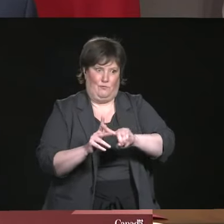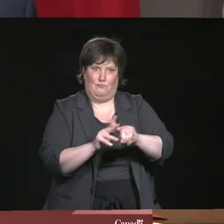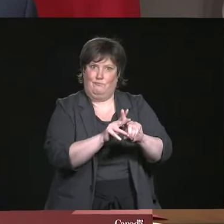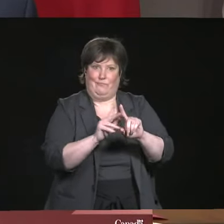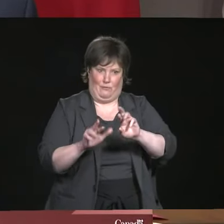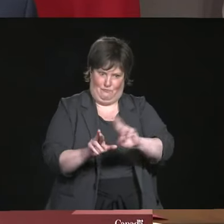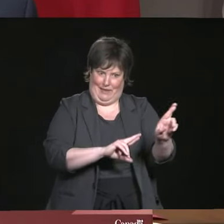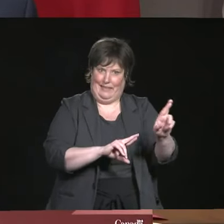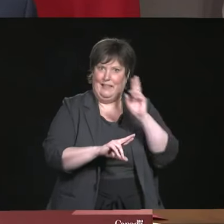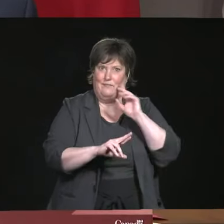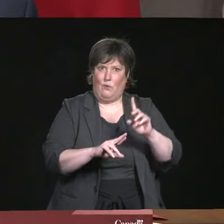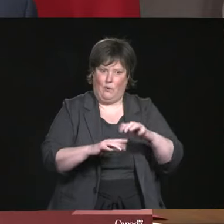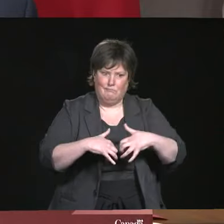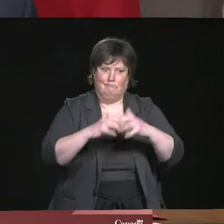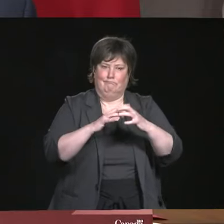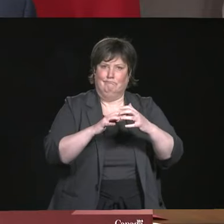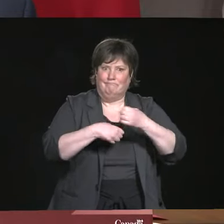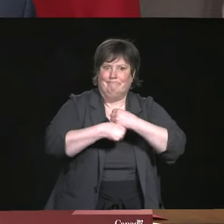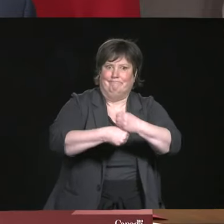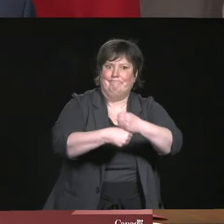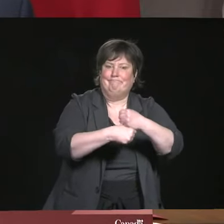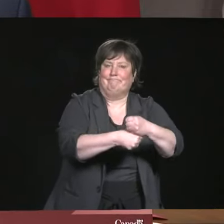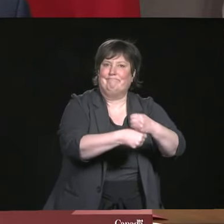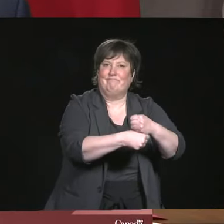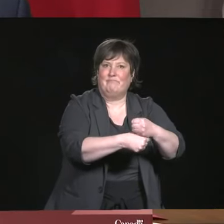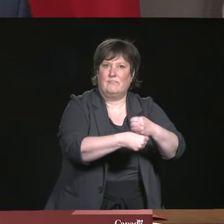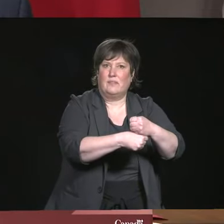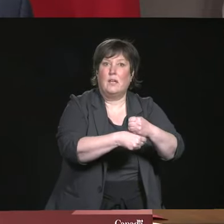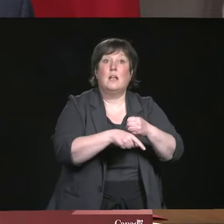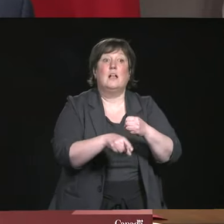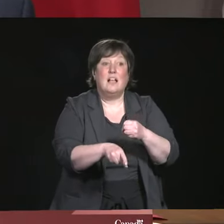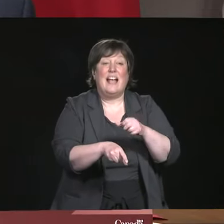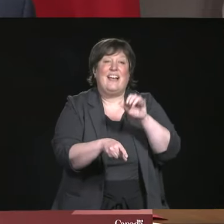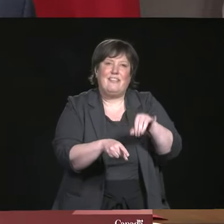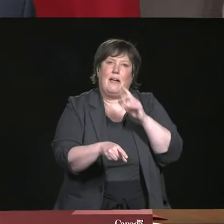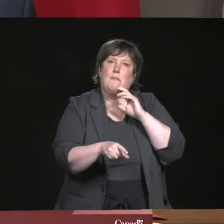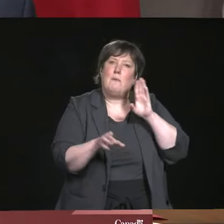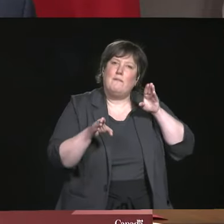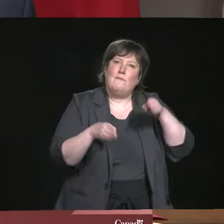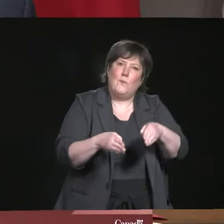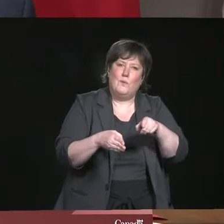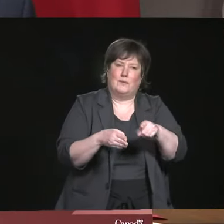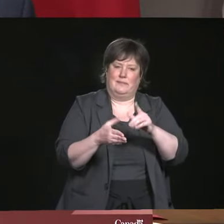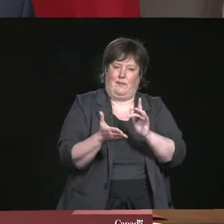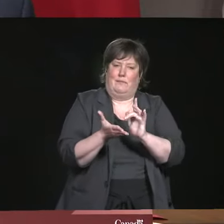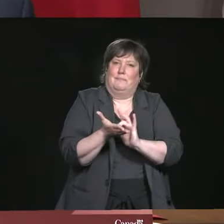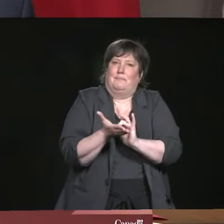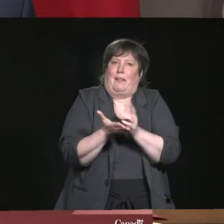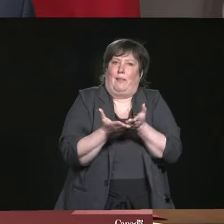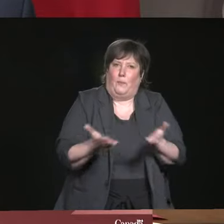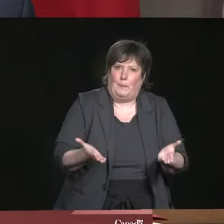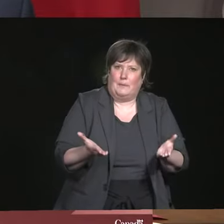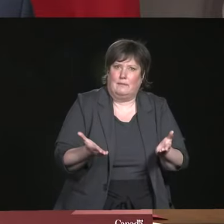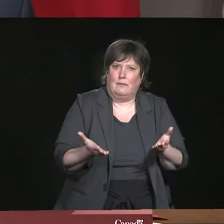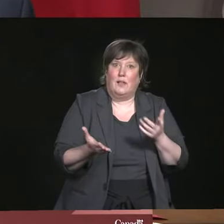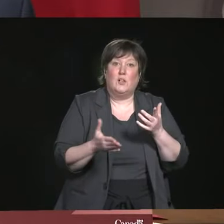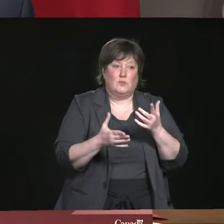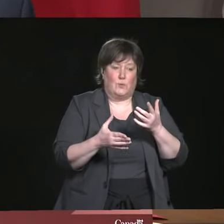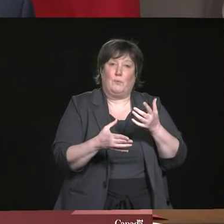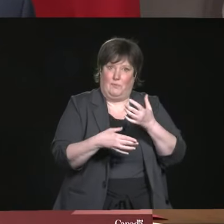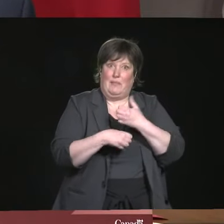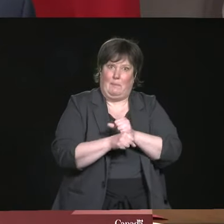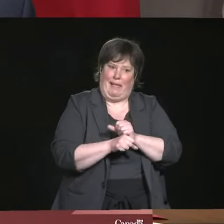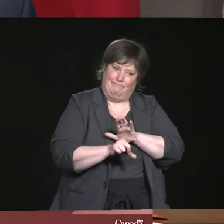of providing essential medical equipment for Canadians. So these are Canadian companies that are